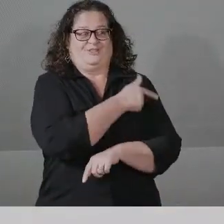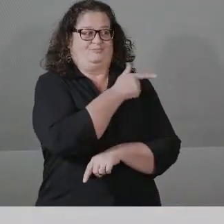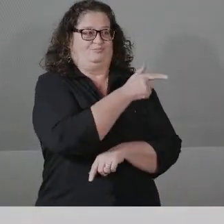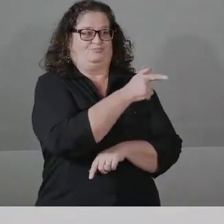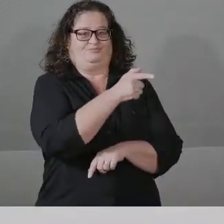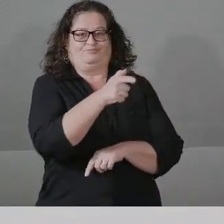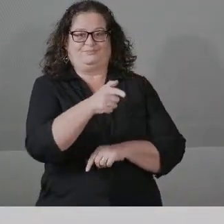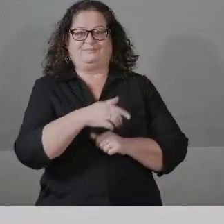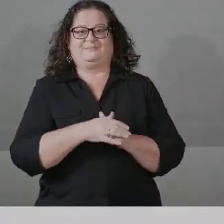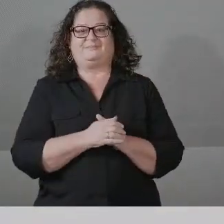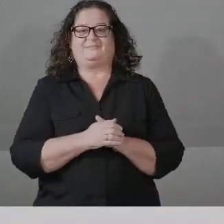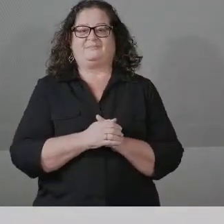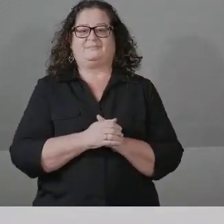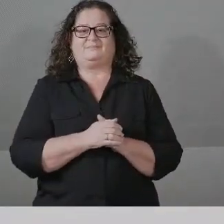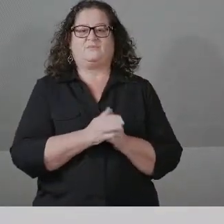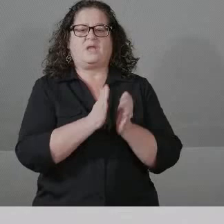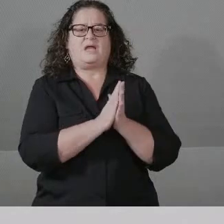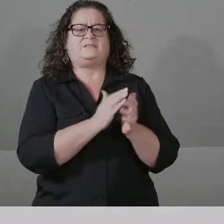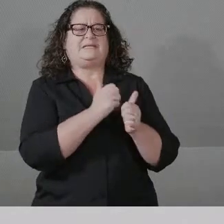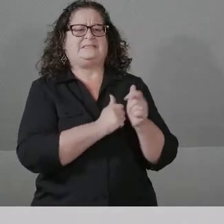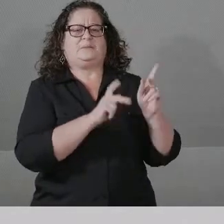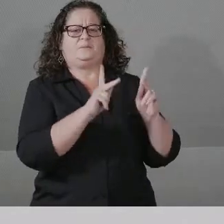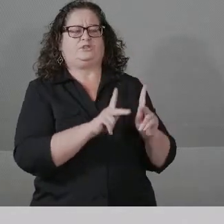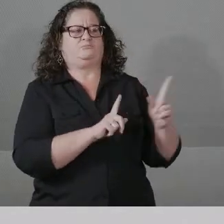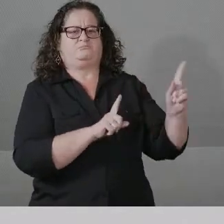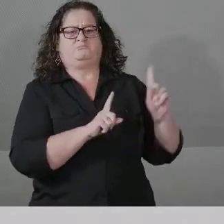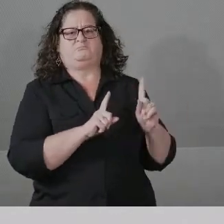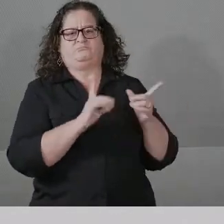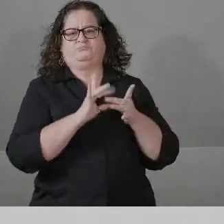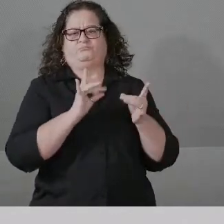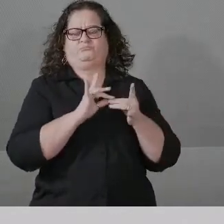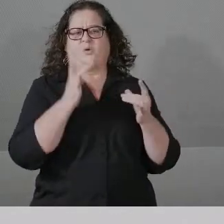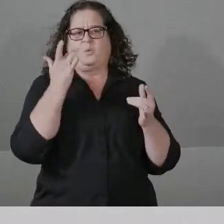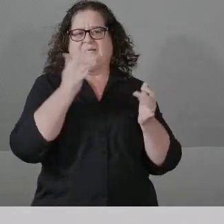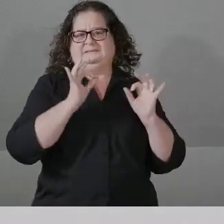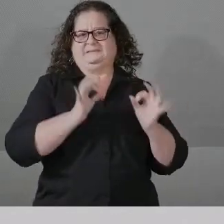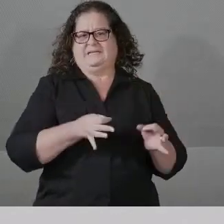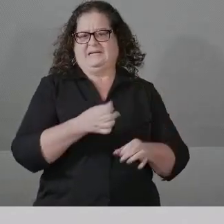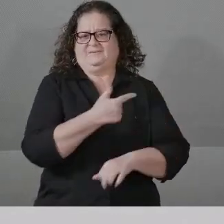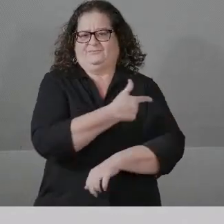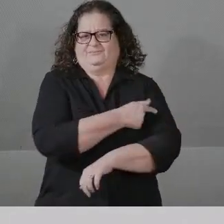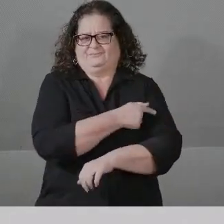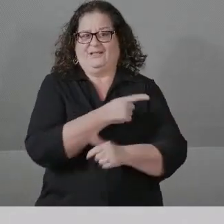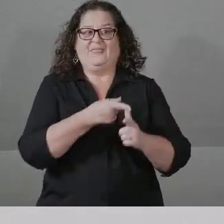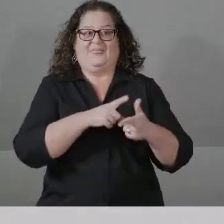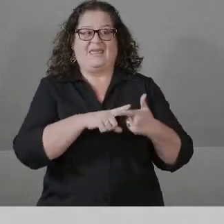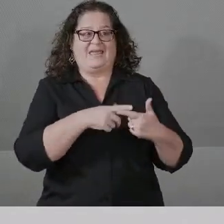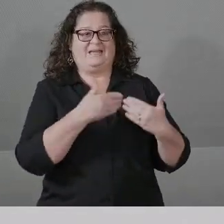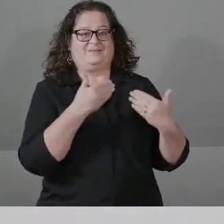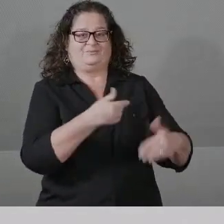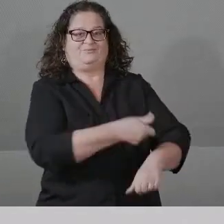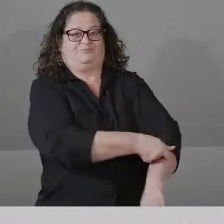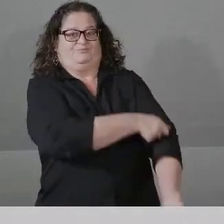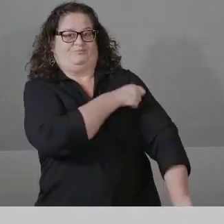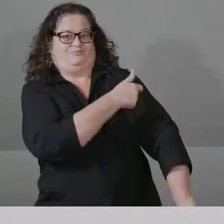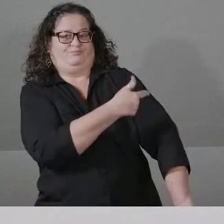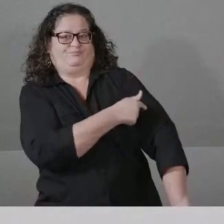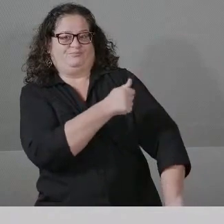each participant to share why they are getting the vaccine and then roll up their sleeve, and you will get to see them get